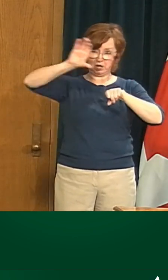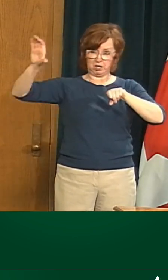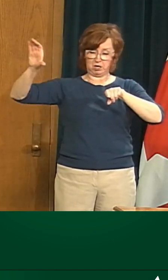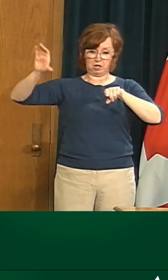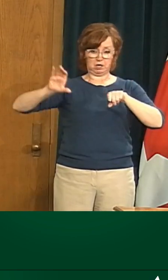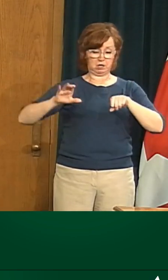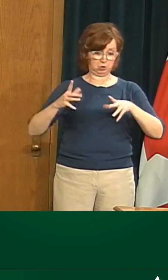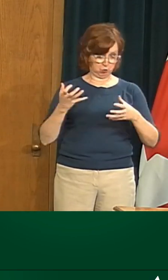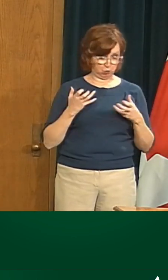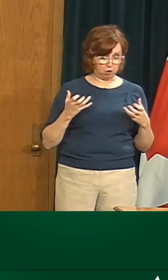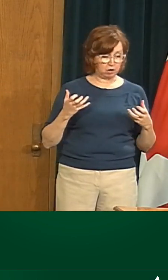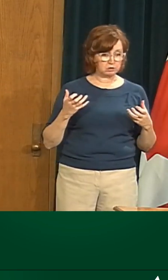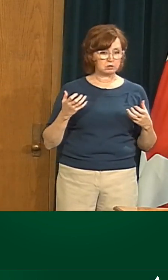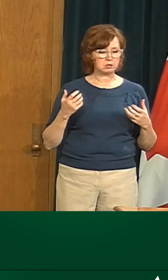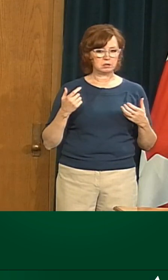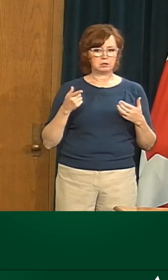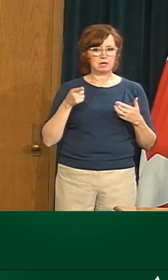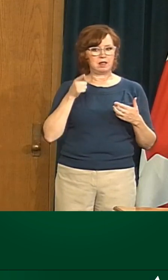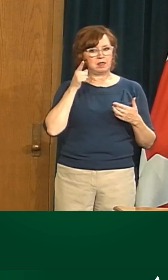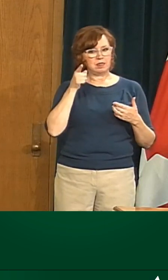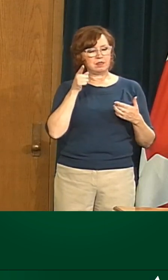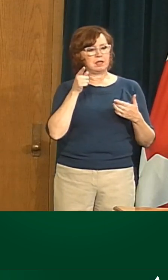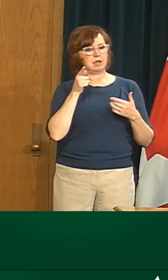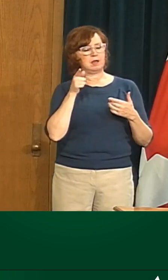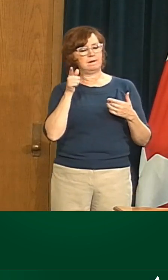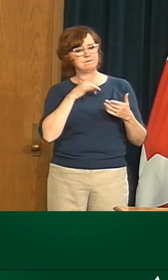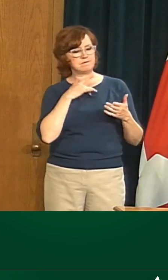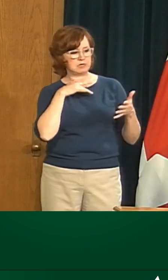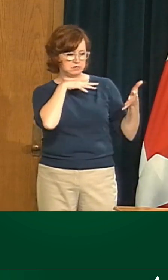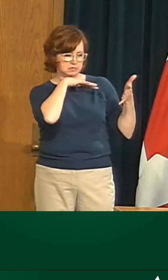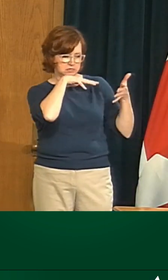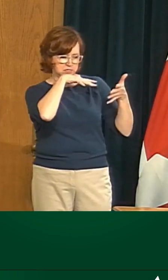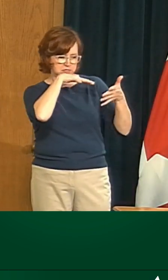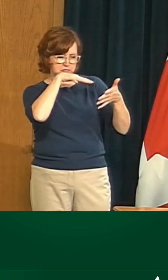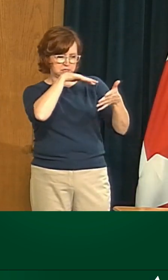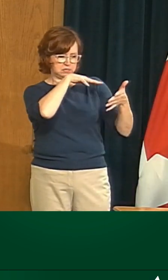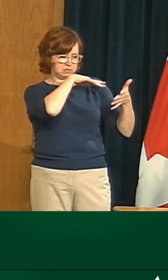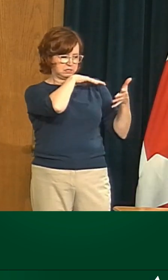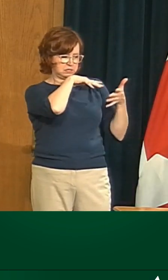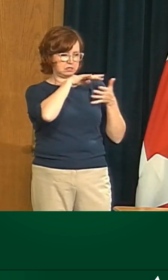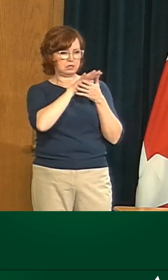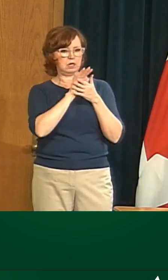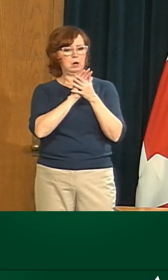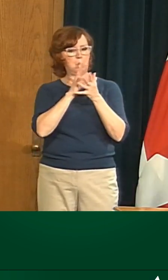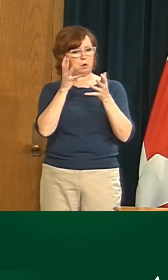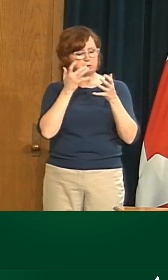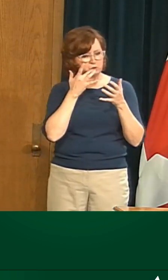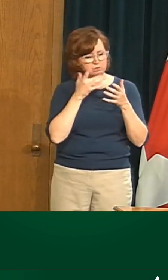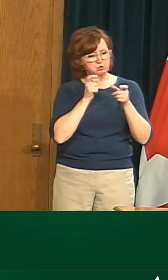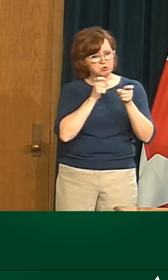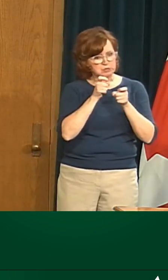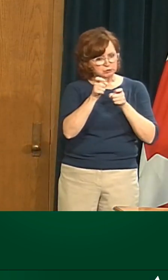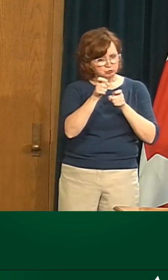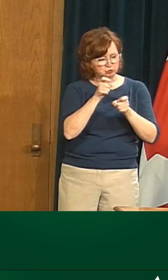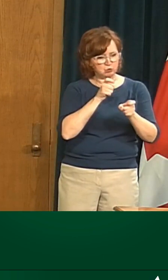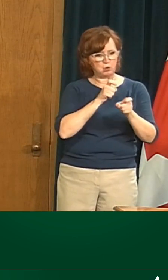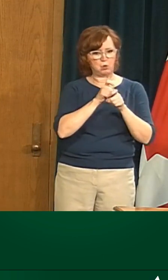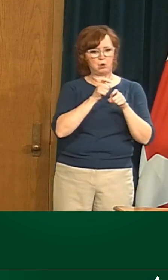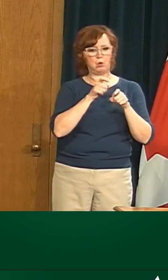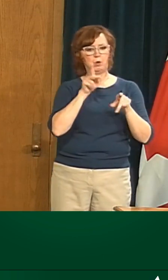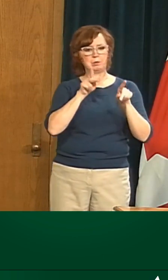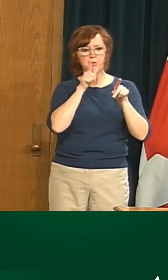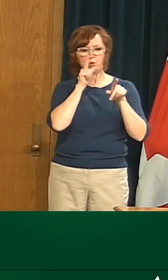north had indicated that they would like to monitor and control the access in and out of their communities from a healthcare